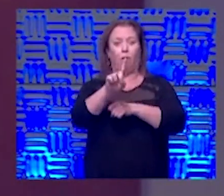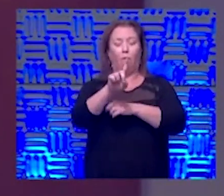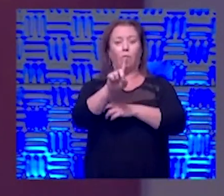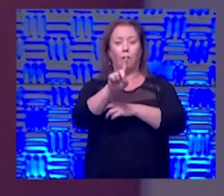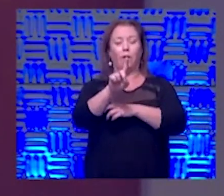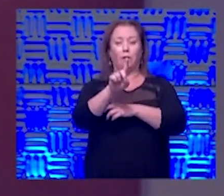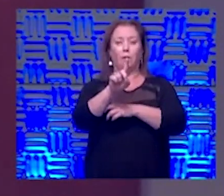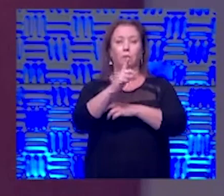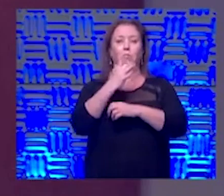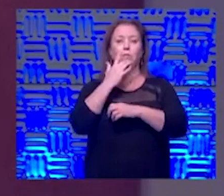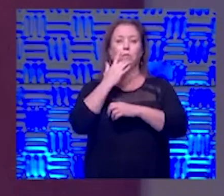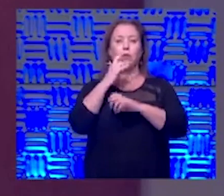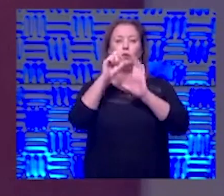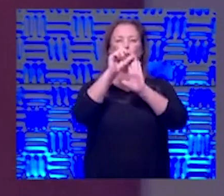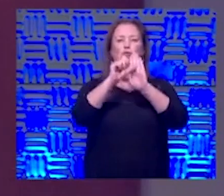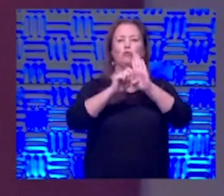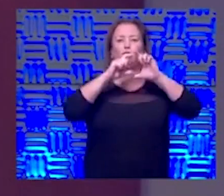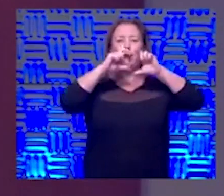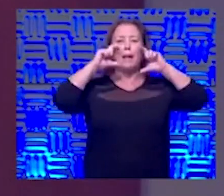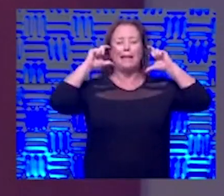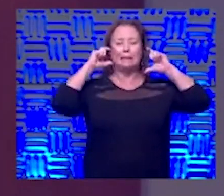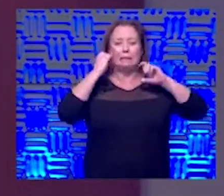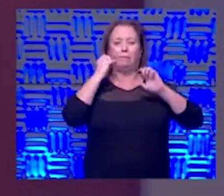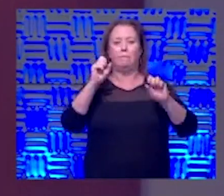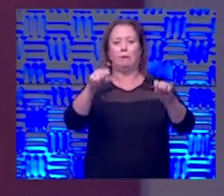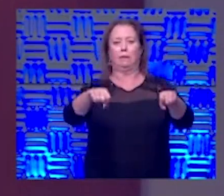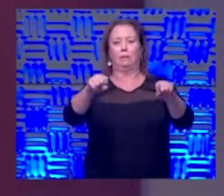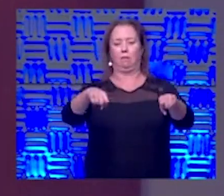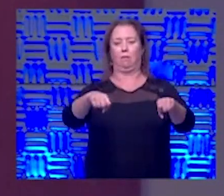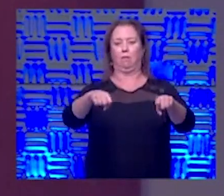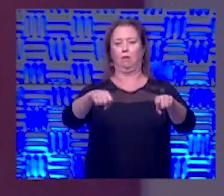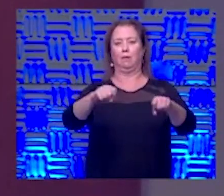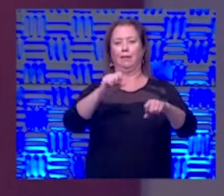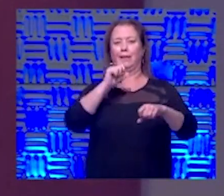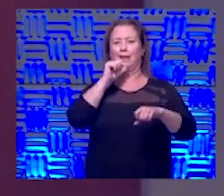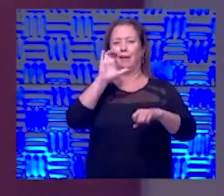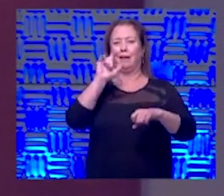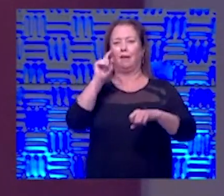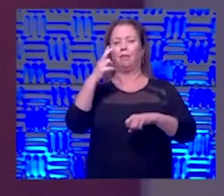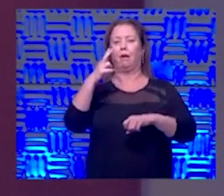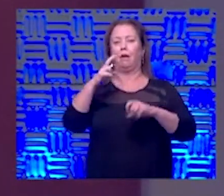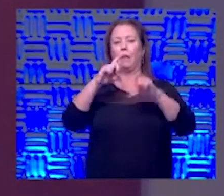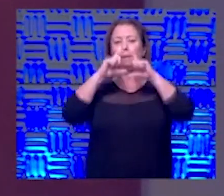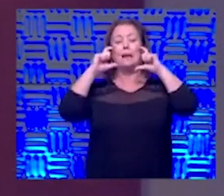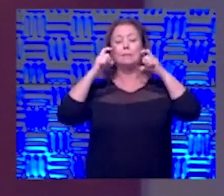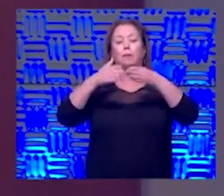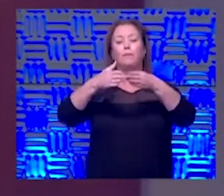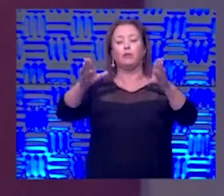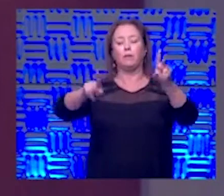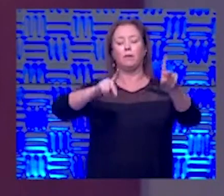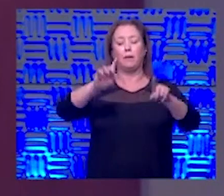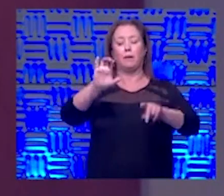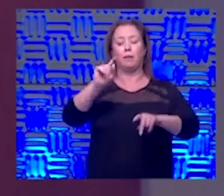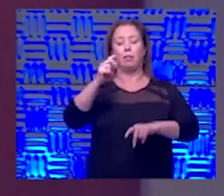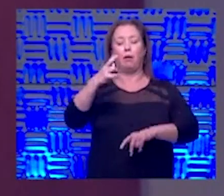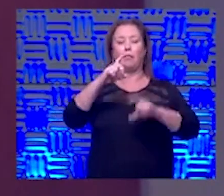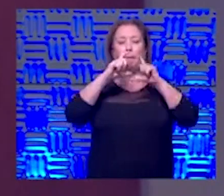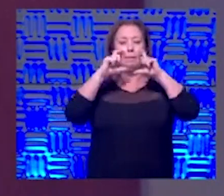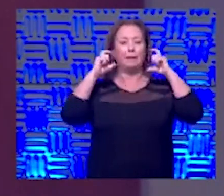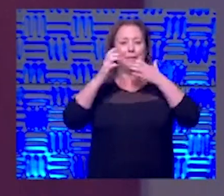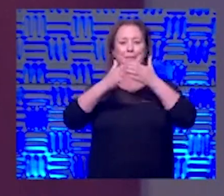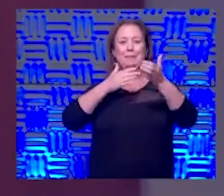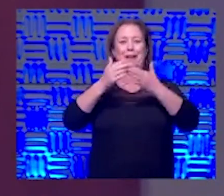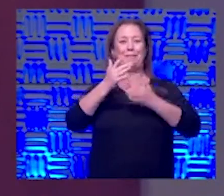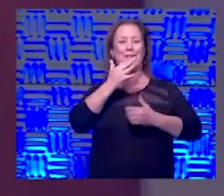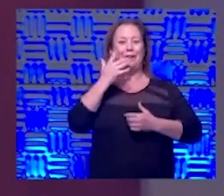to preferably use a surgical mask if possible over cloth masks. But for the general public, a cloth mask, whatever color it